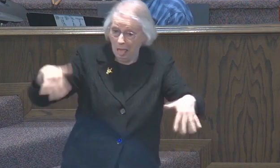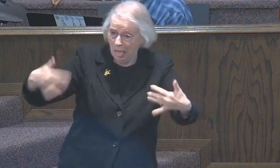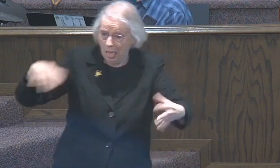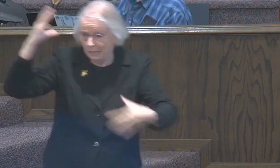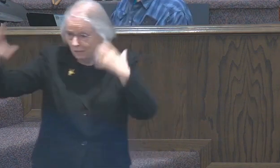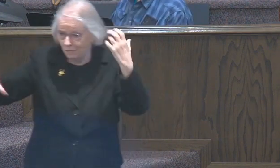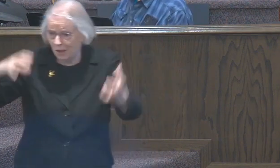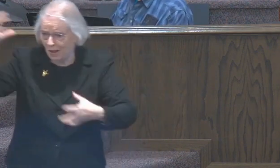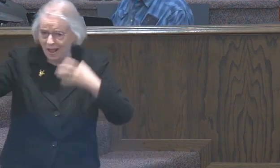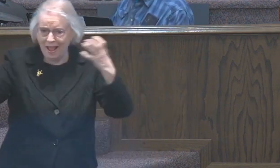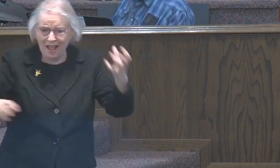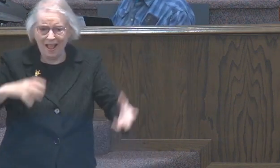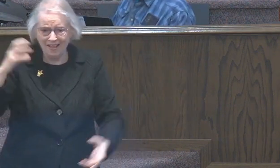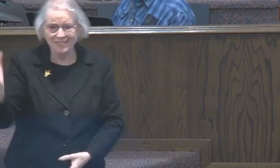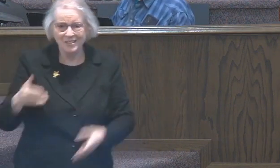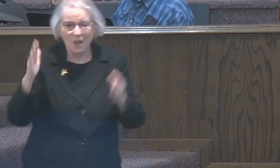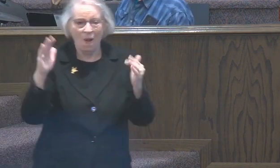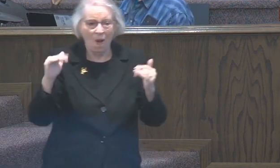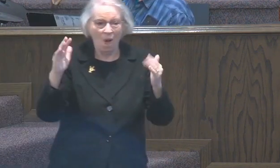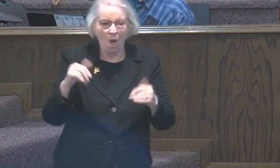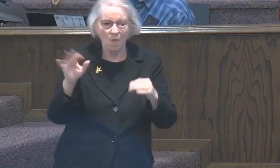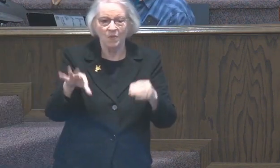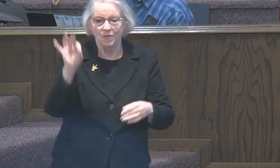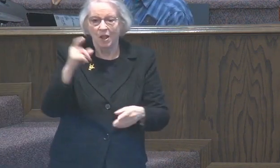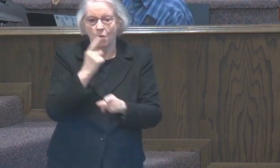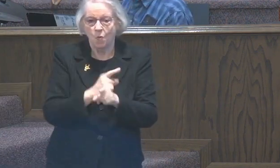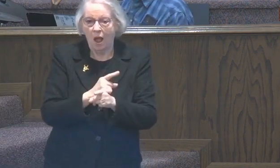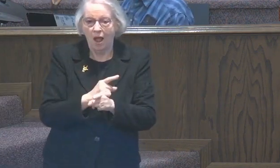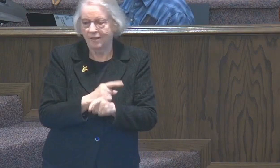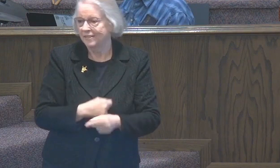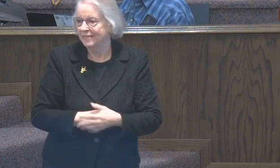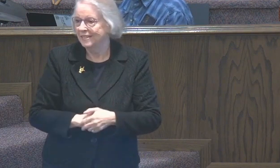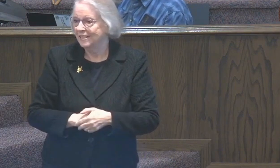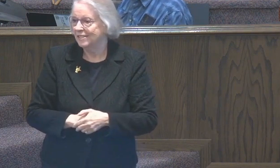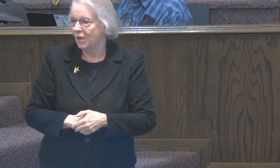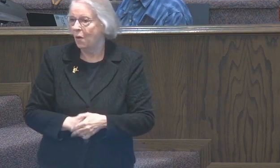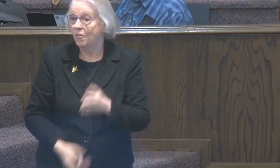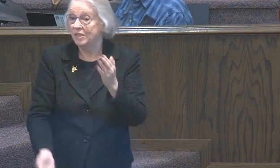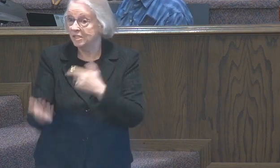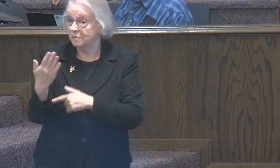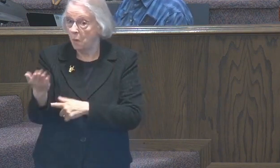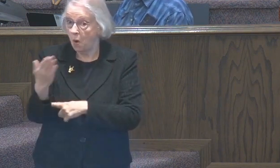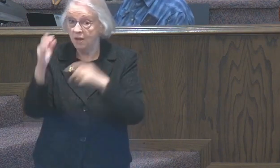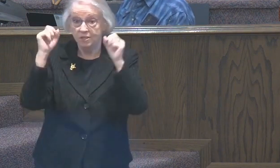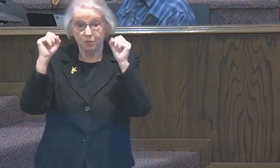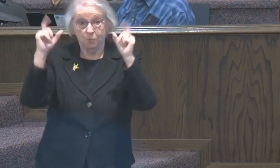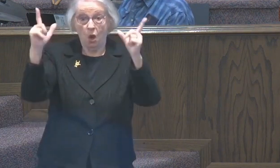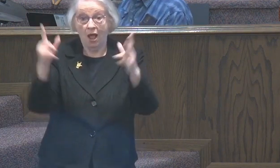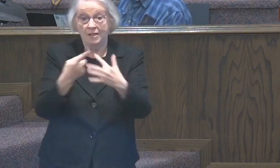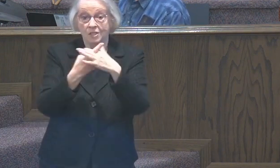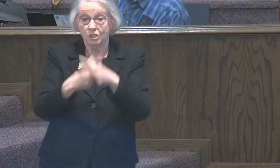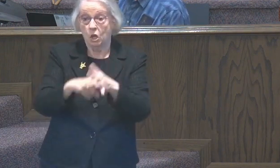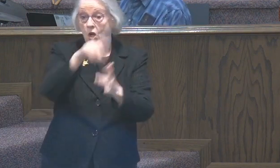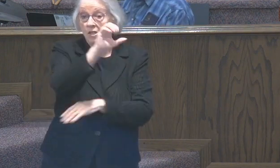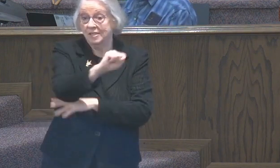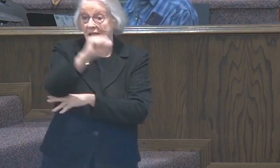But it was good to see you. We did start Sunday school this morning at 9:30, and I think